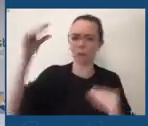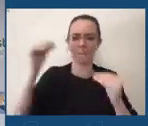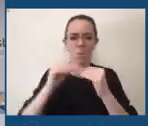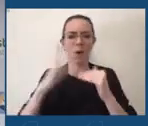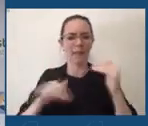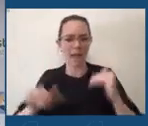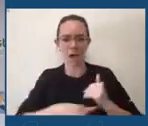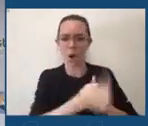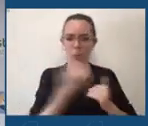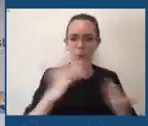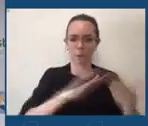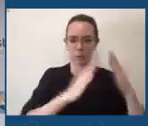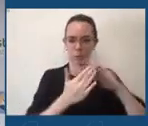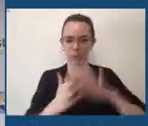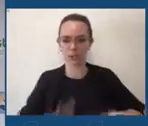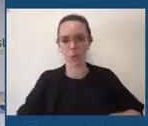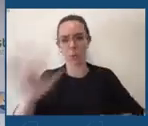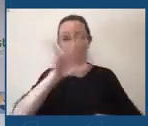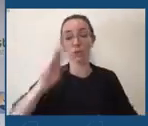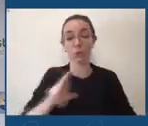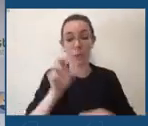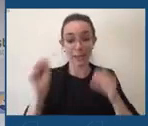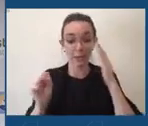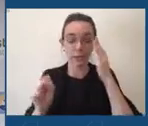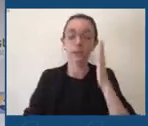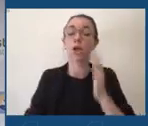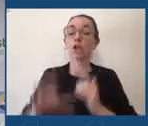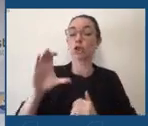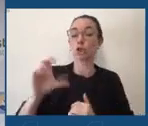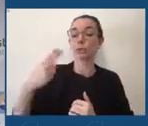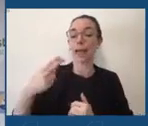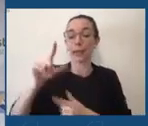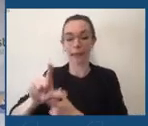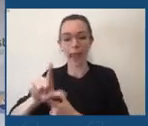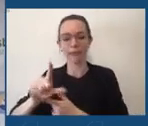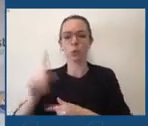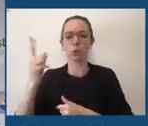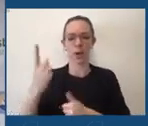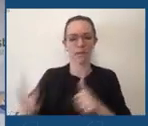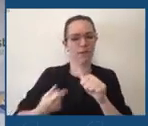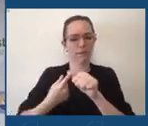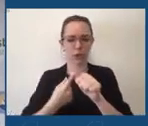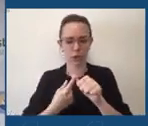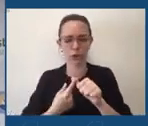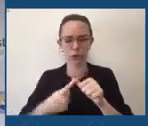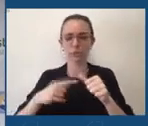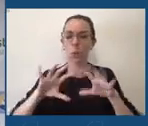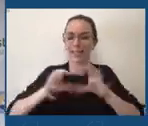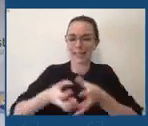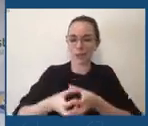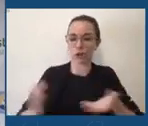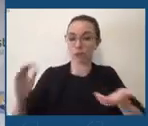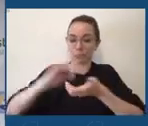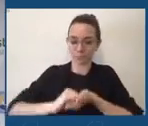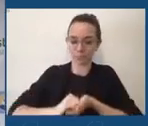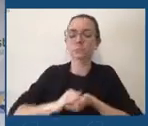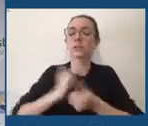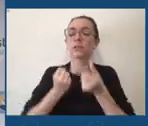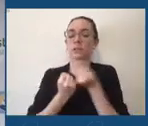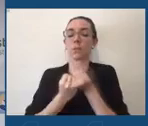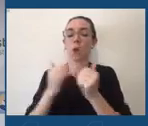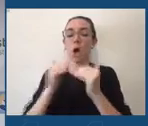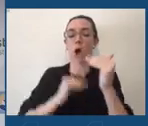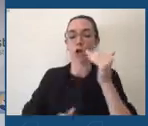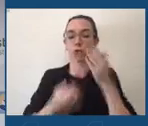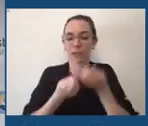United States. Choose Healthy Life was one of the first organizations that we teamed up with to support under-resourced communities in New